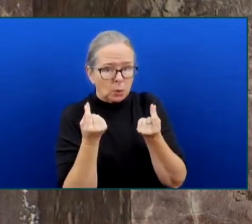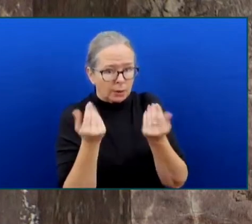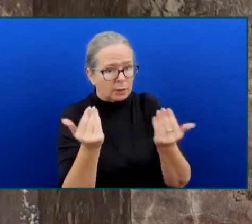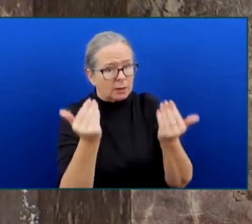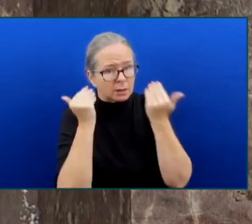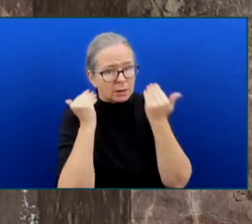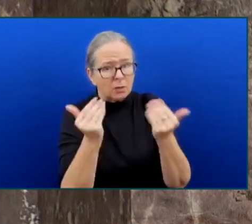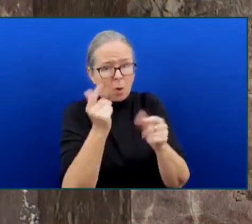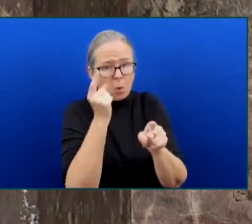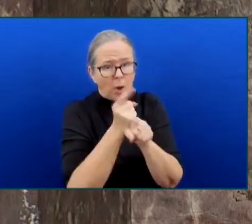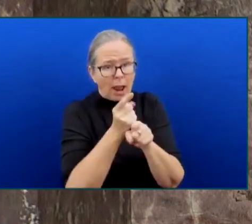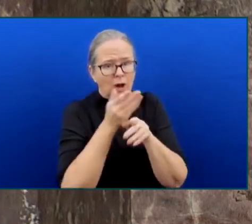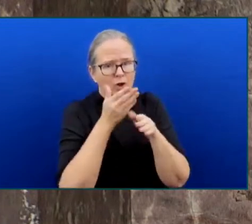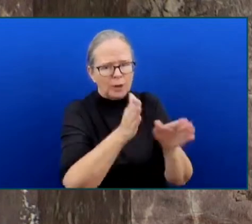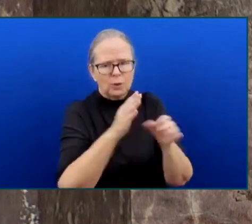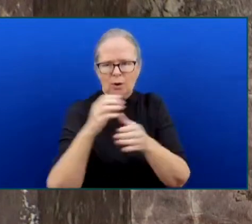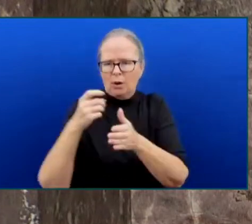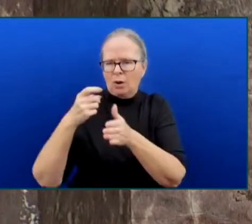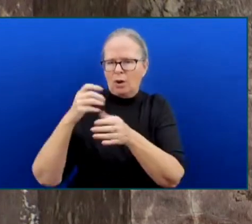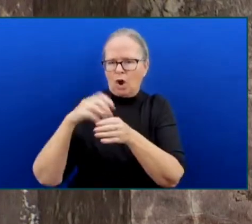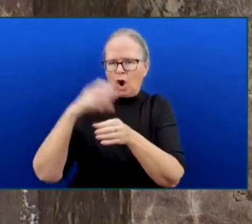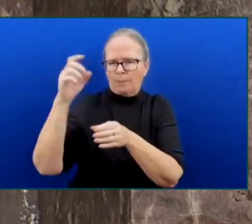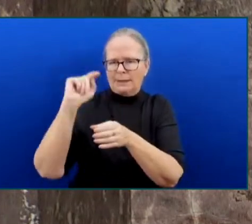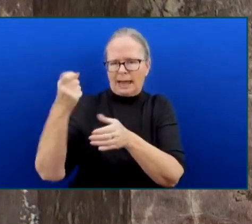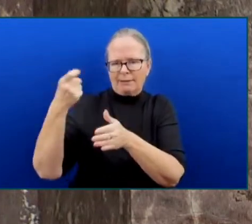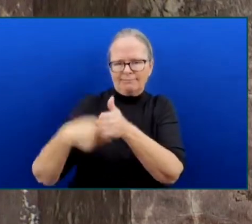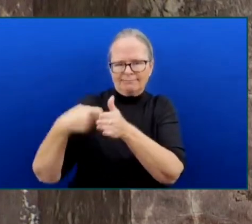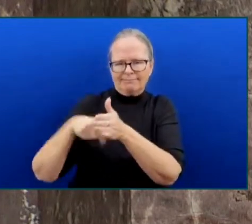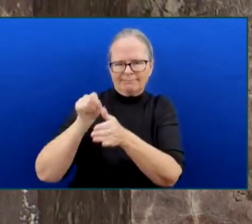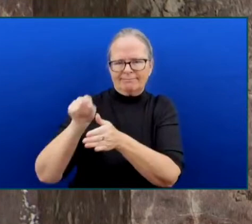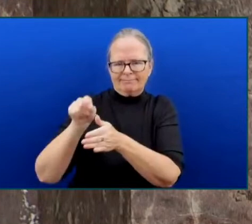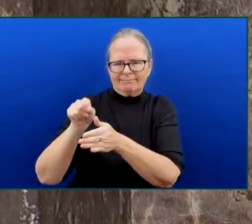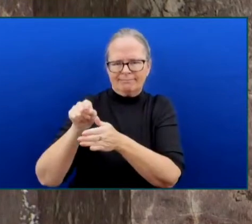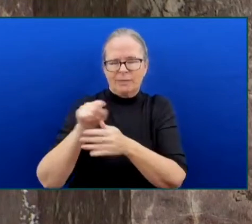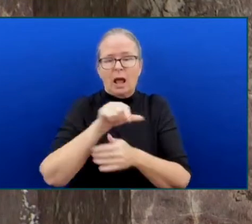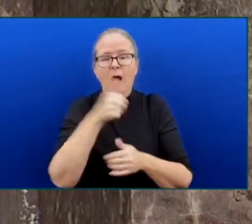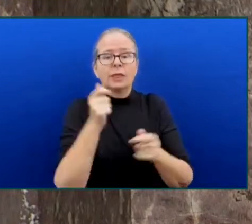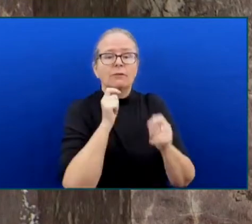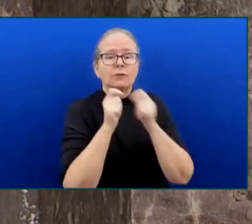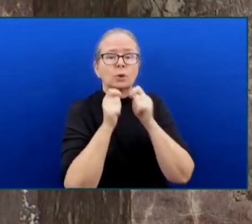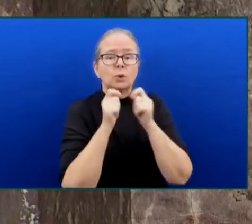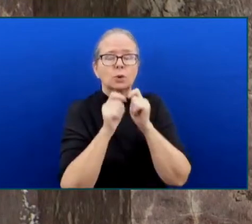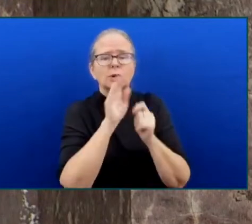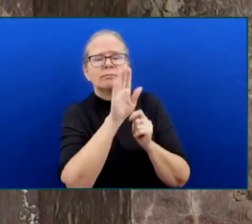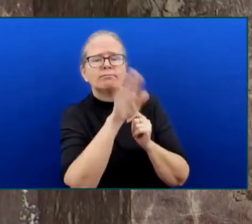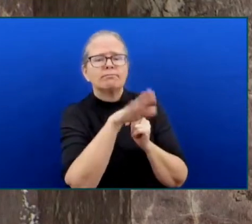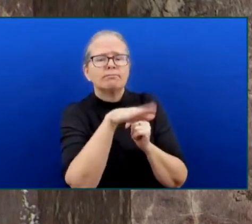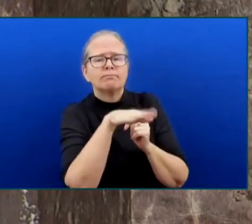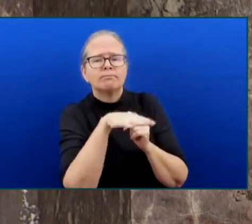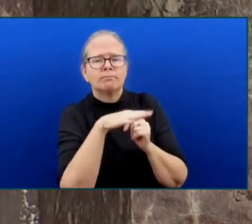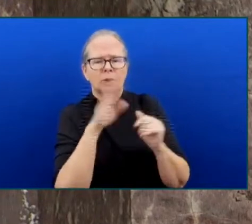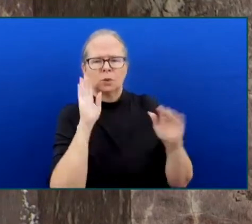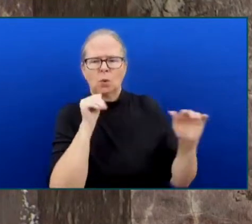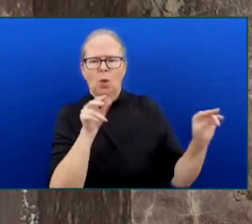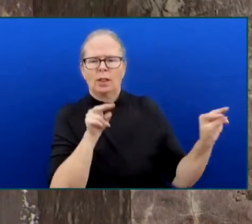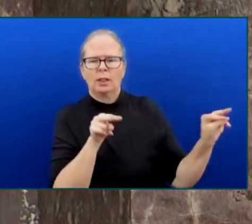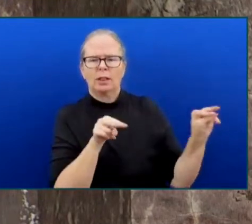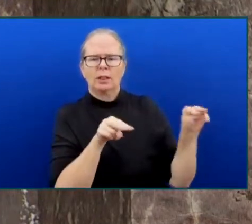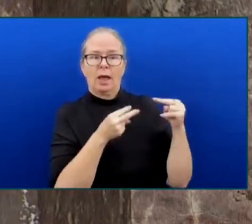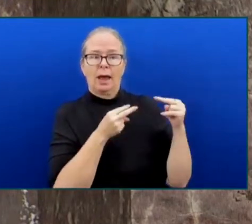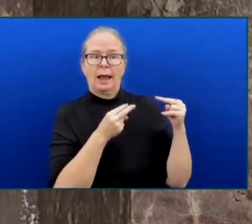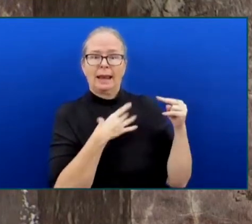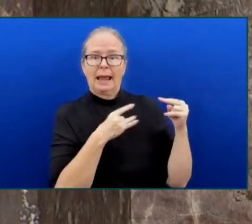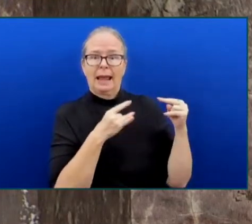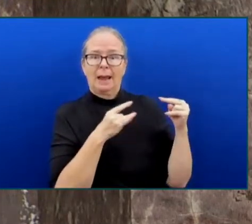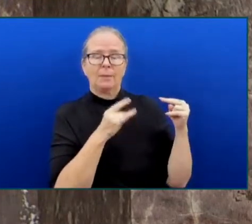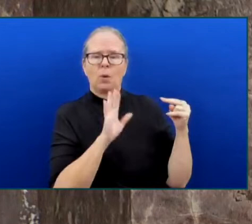on with another reporter saying, we knew it wasn't going to be particularly popular, but I think in politics, at some point, you have to decide whether you're going to try to do